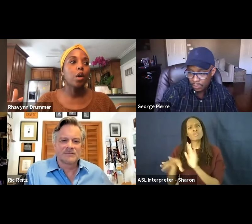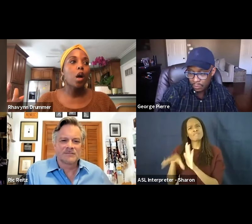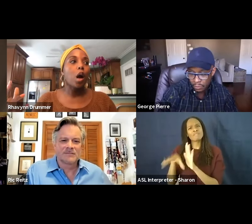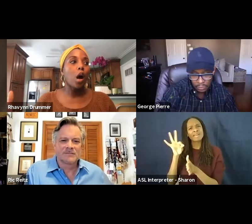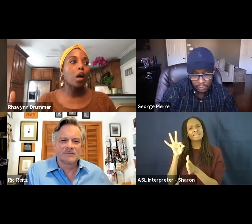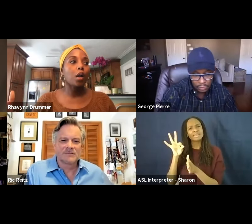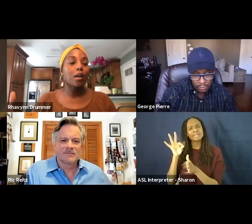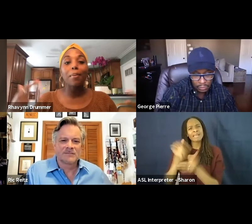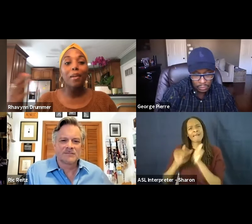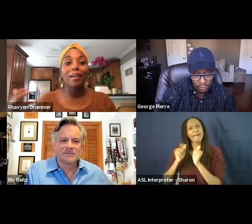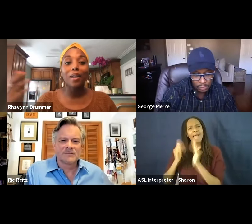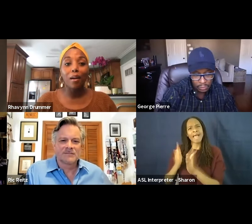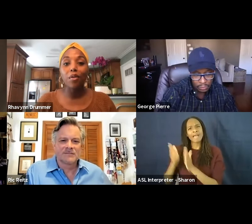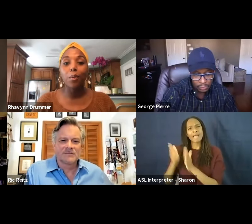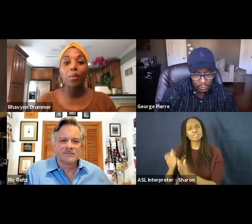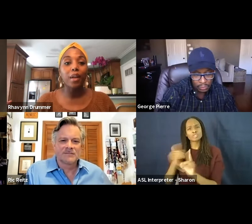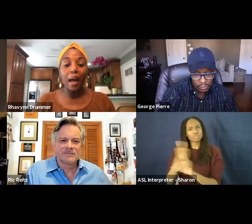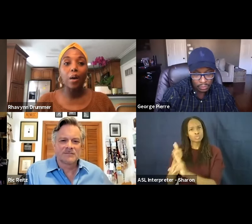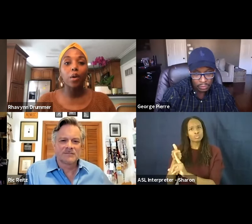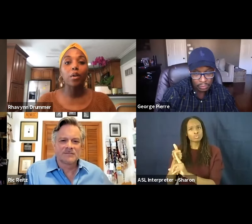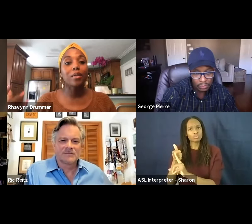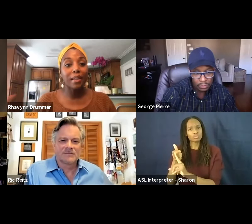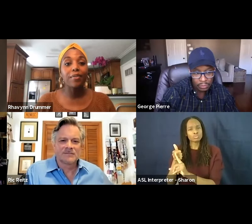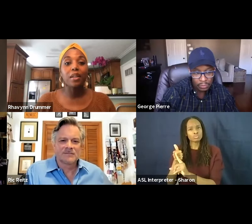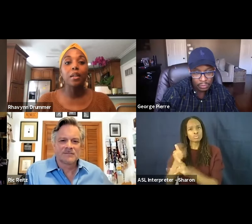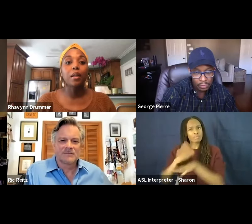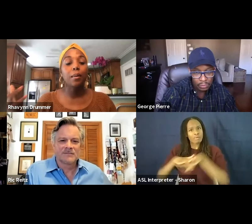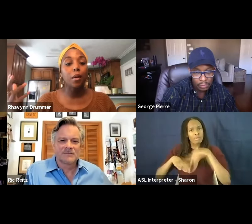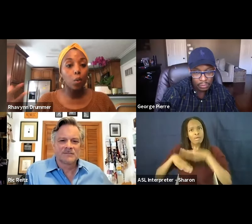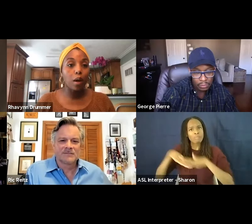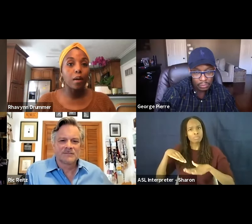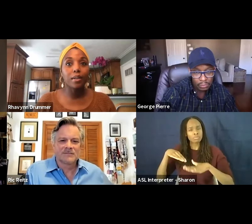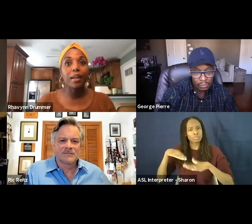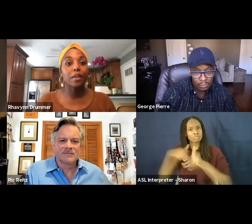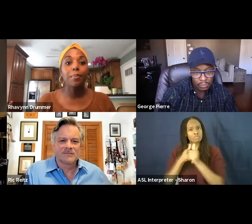who are compliant and comfortable with our safety